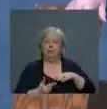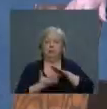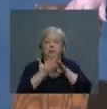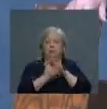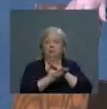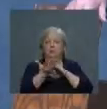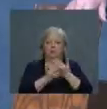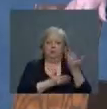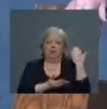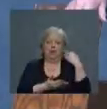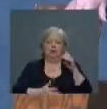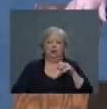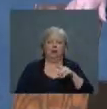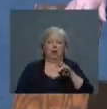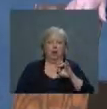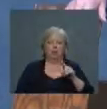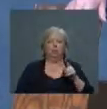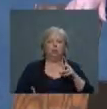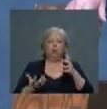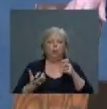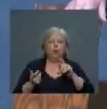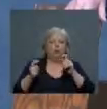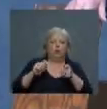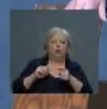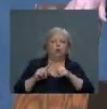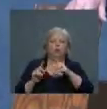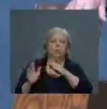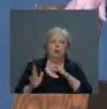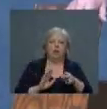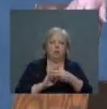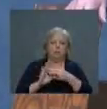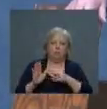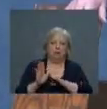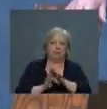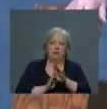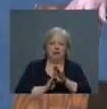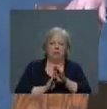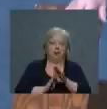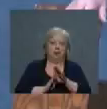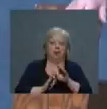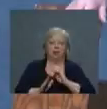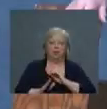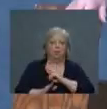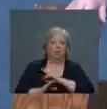and tried to rezone it to the plan zoning development, and the board